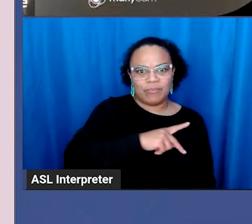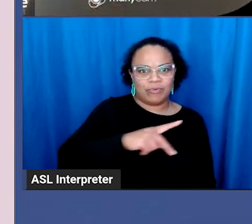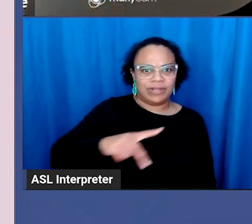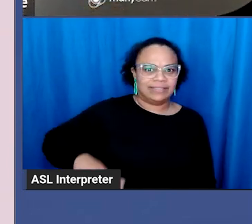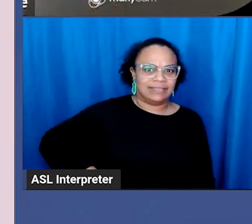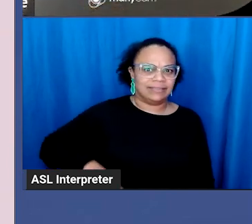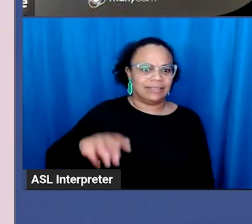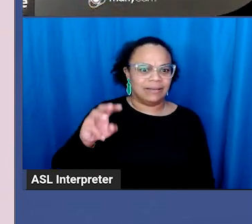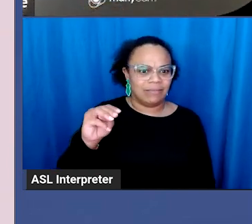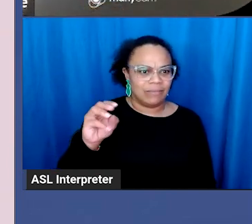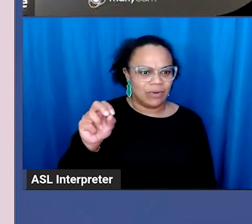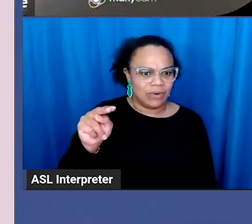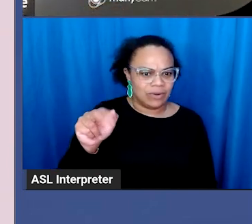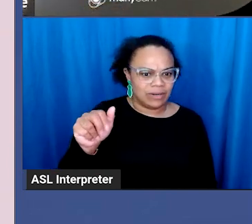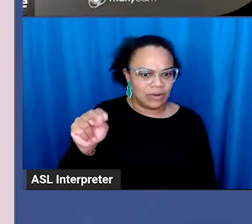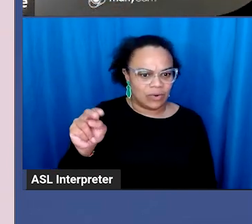Mononoke.